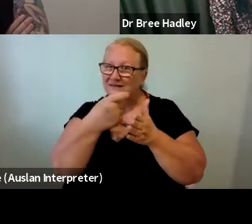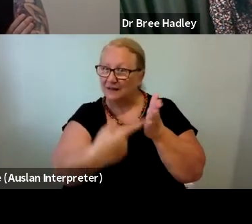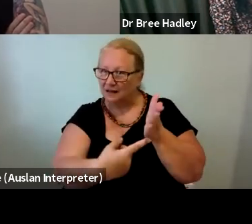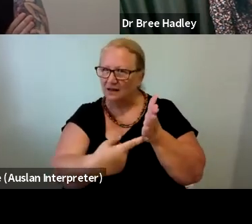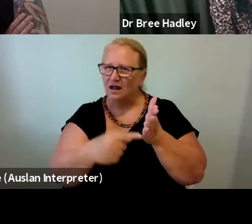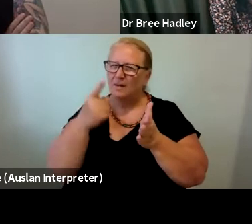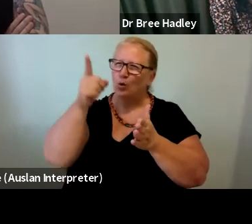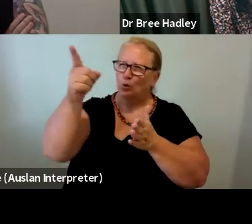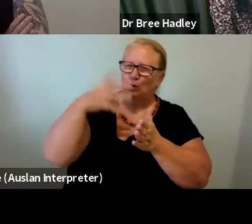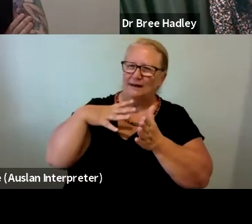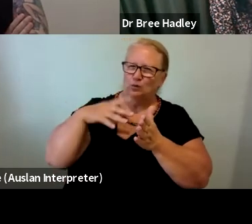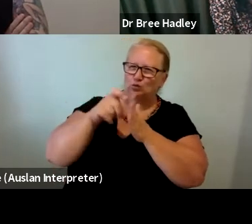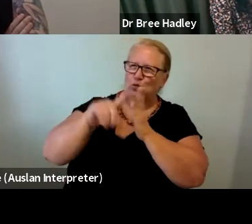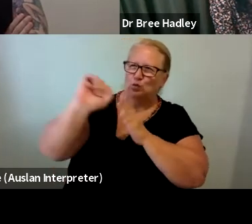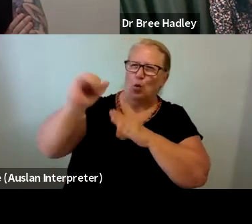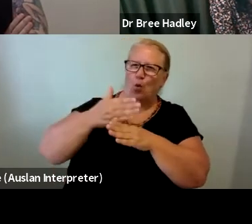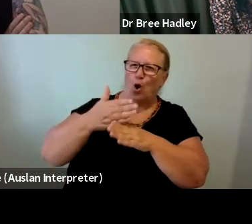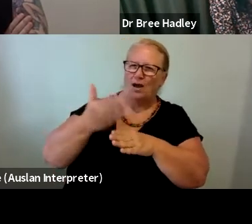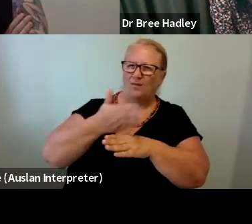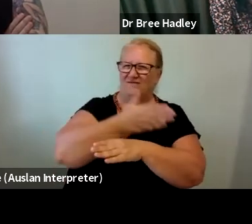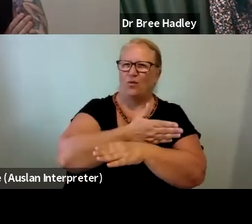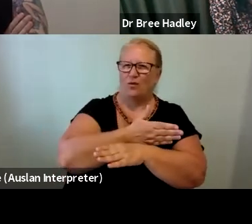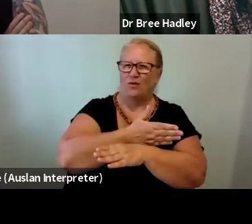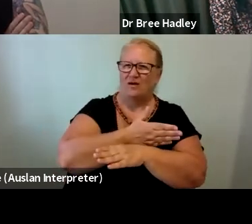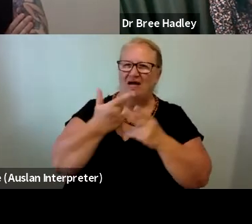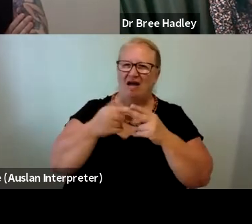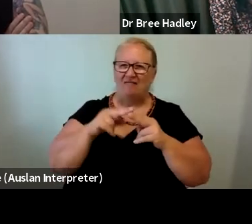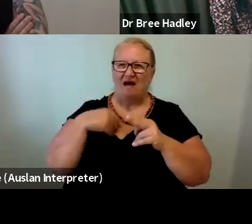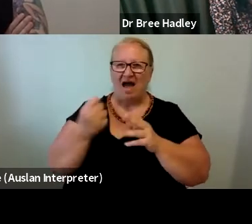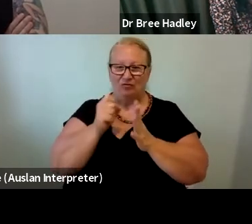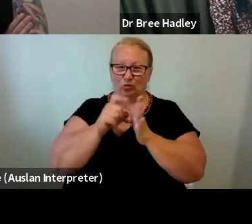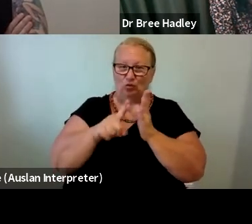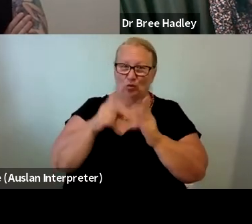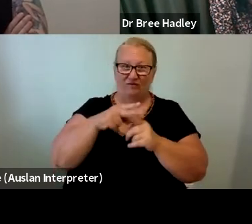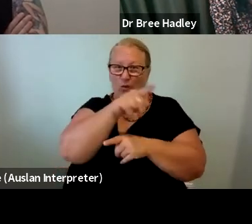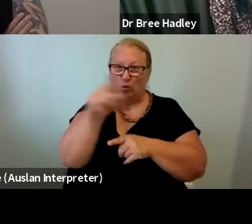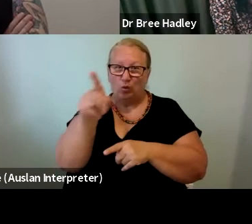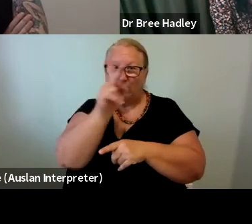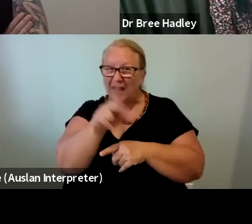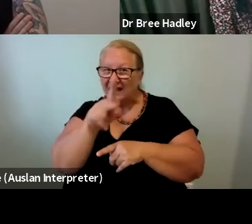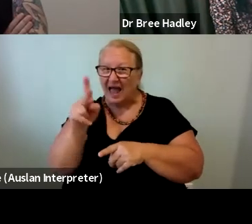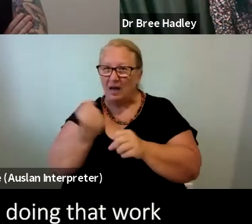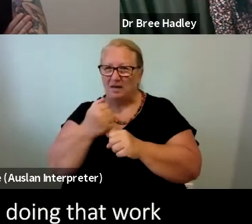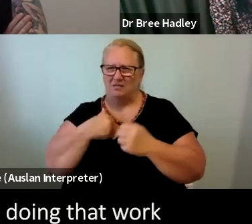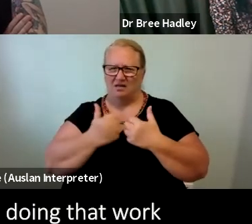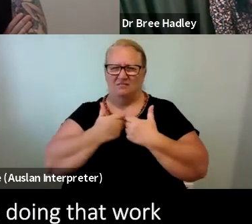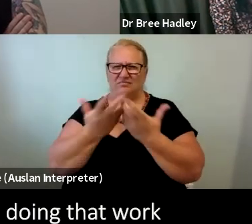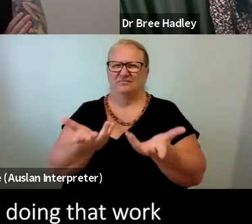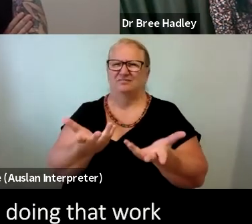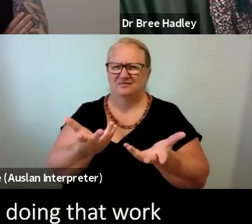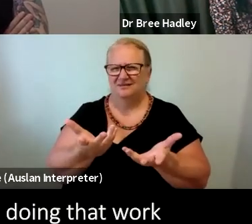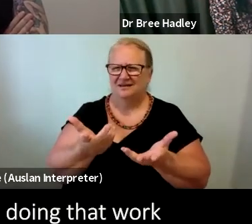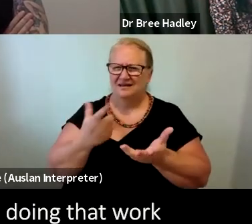the work. Because if I have to constantly do the work for you, that's exhausting, because I've